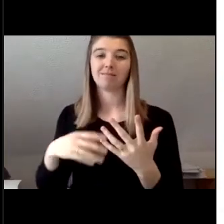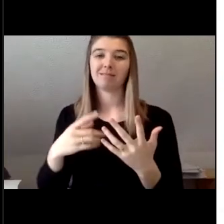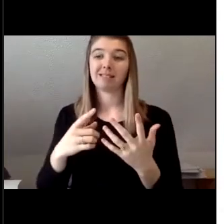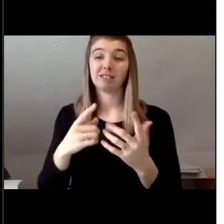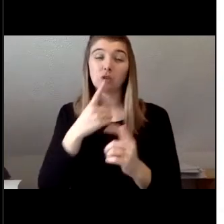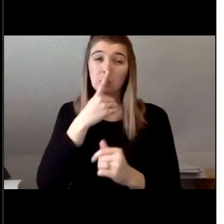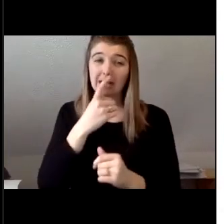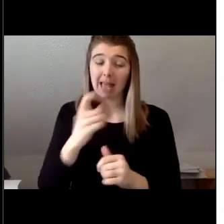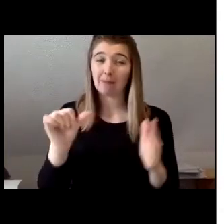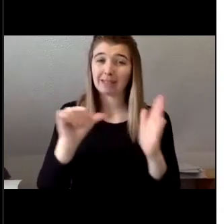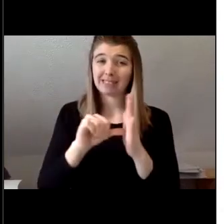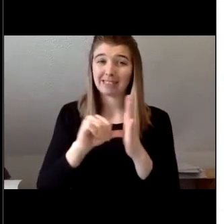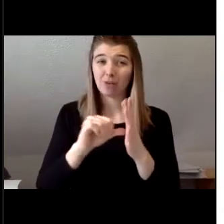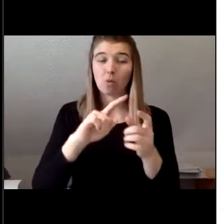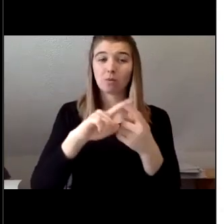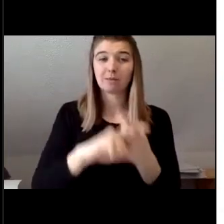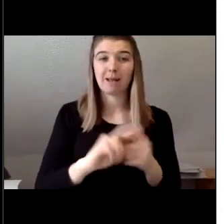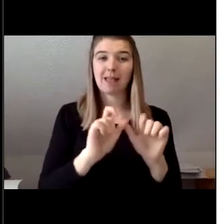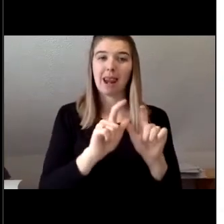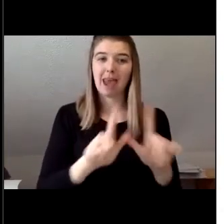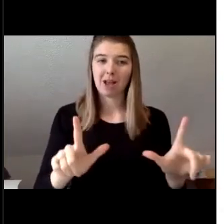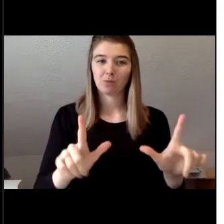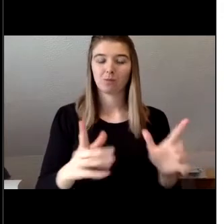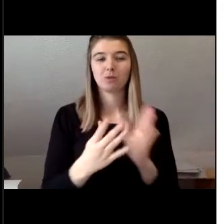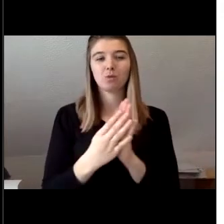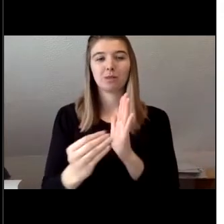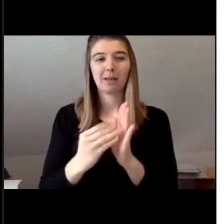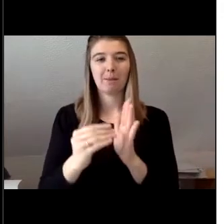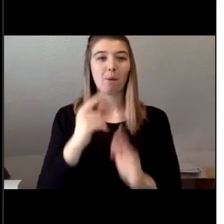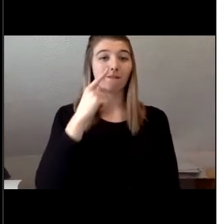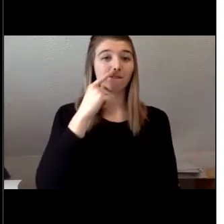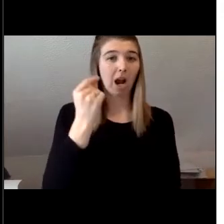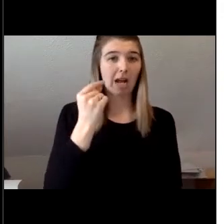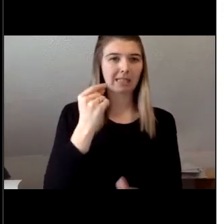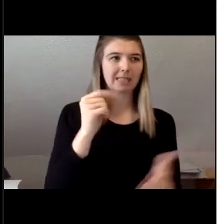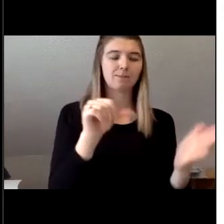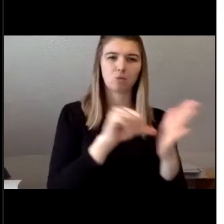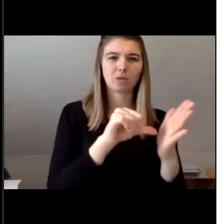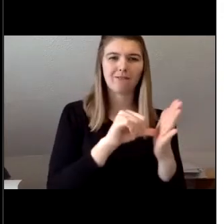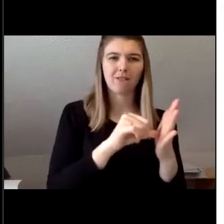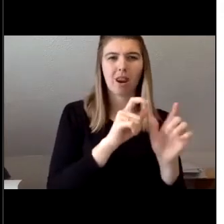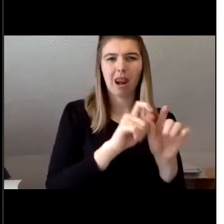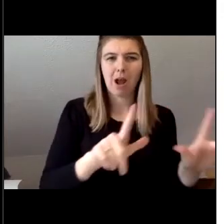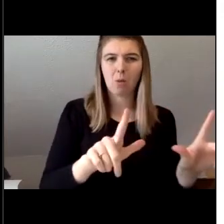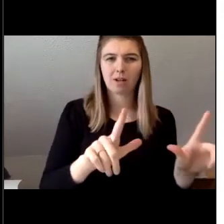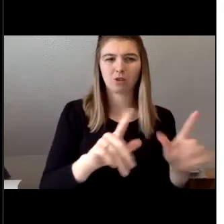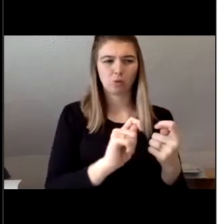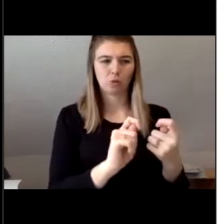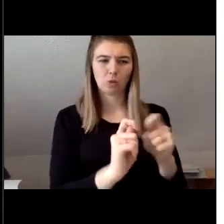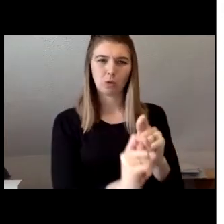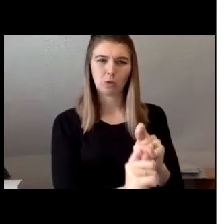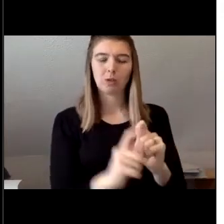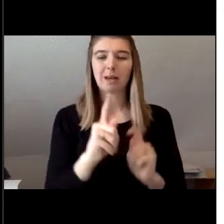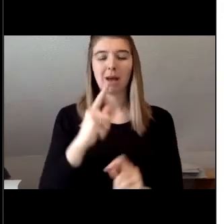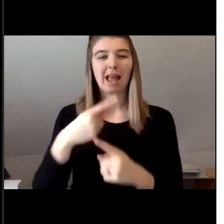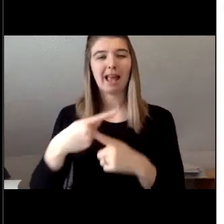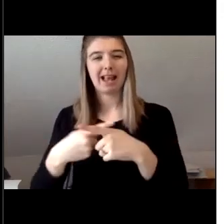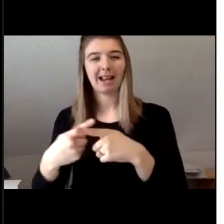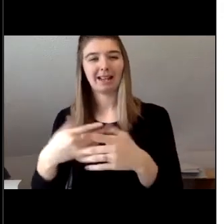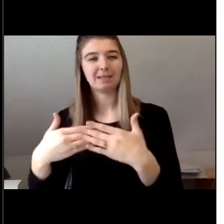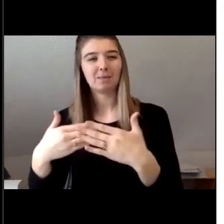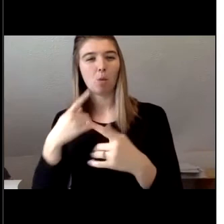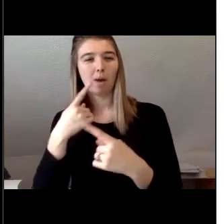English. But more important than avoiding the use of particular pronouns is really the discussion that this